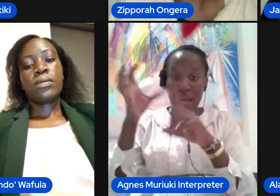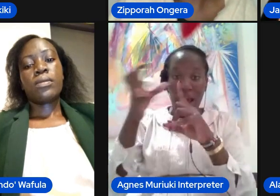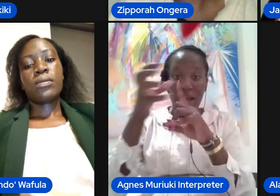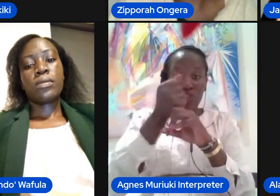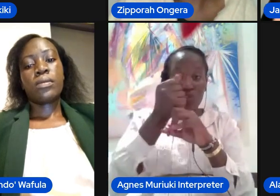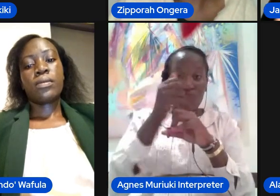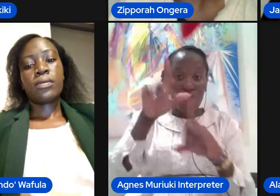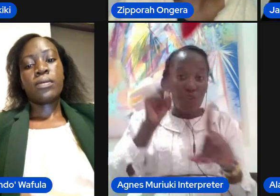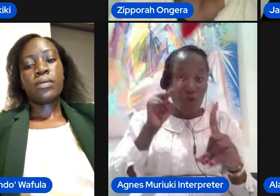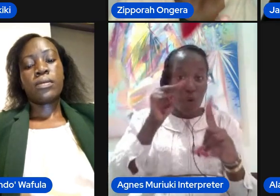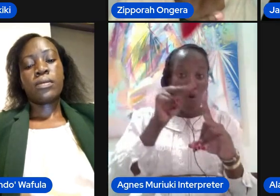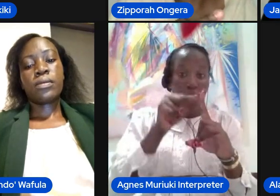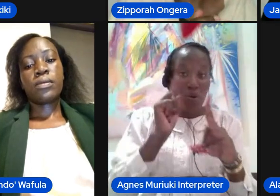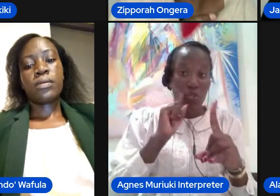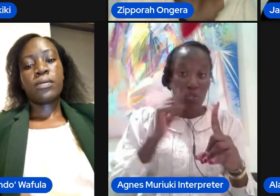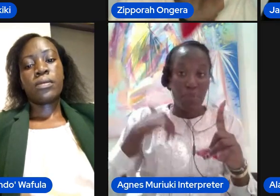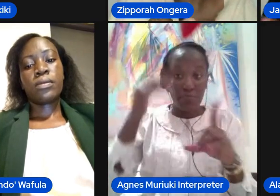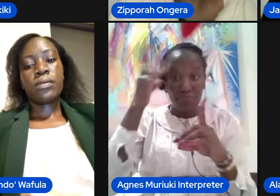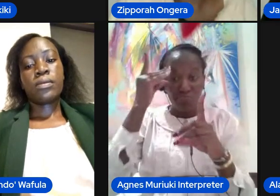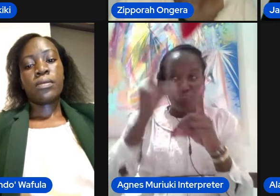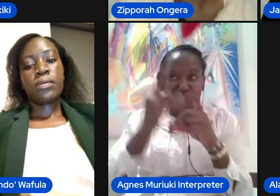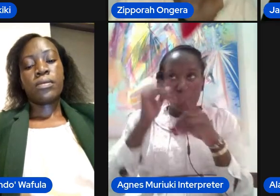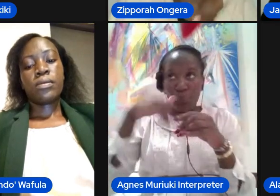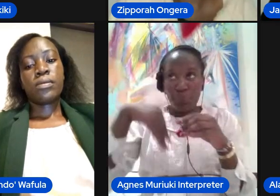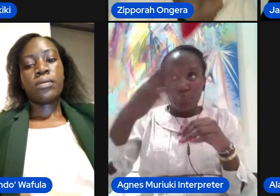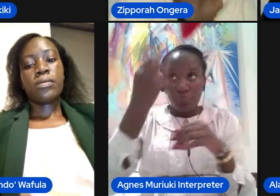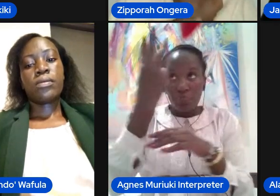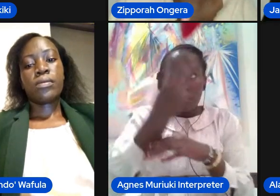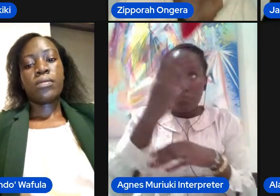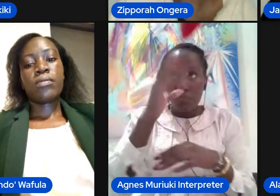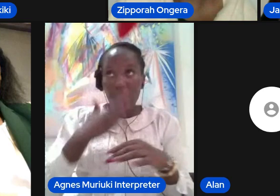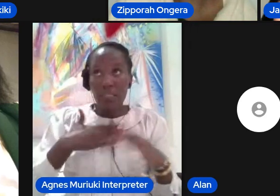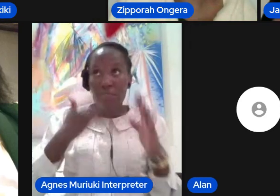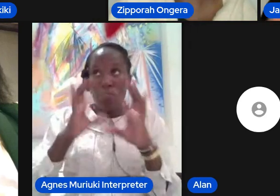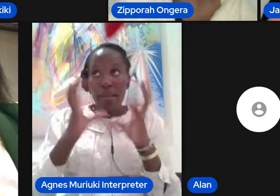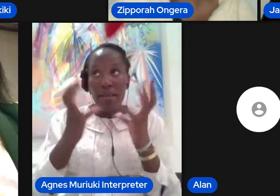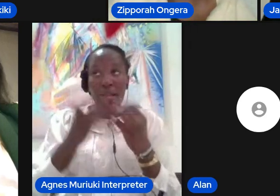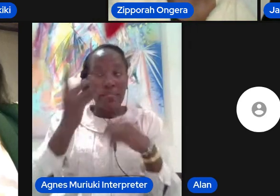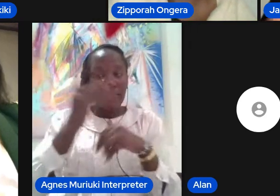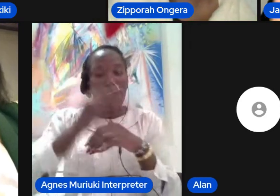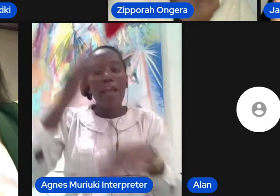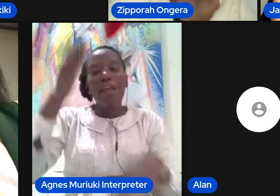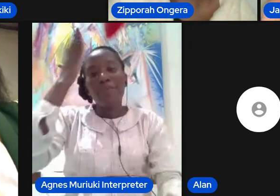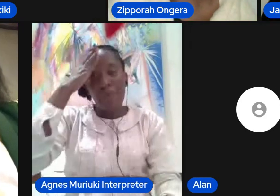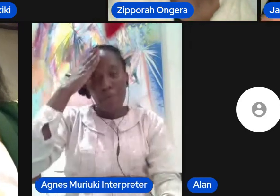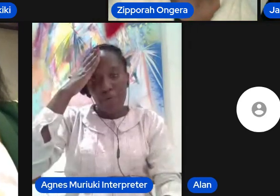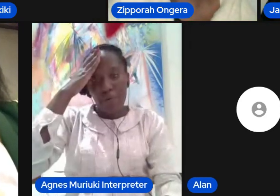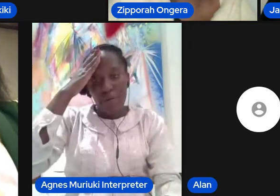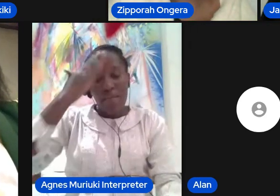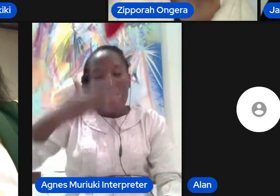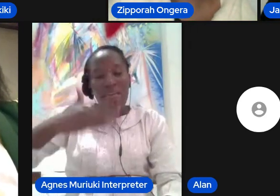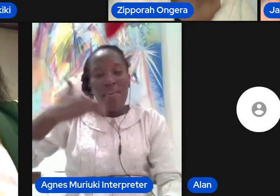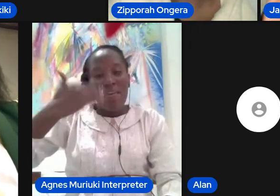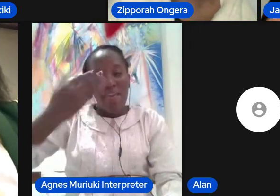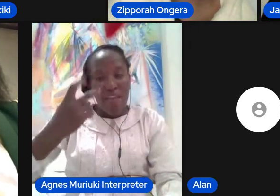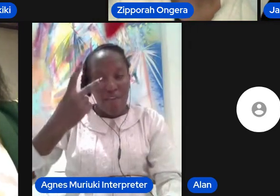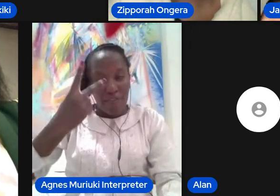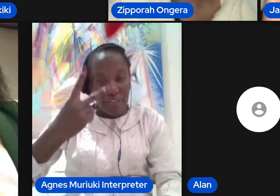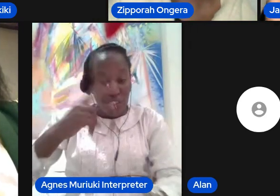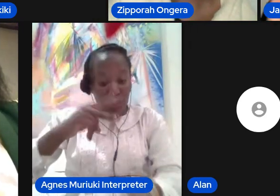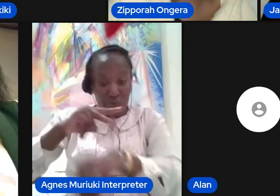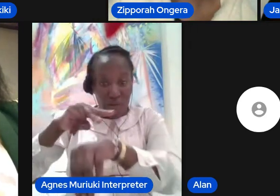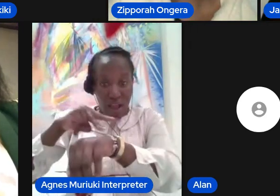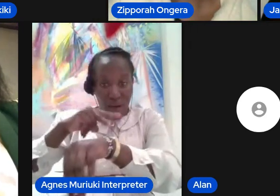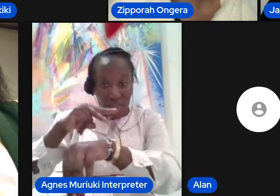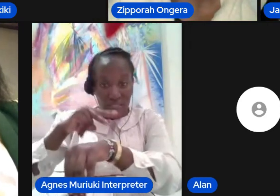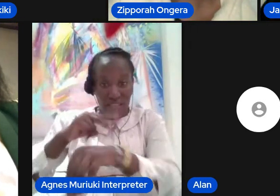decided Wednesday will be my class day. So Wednesdays, I know I have to spend my time every 2 hours, every evening, to talk to people,